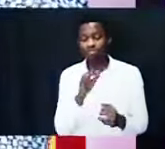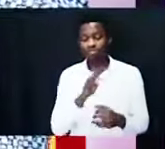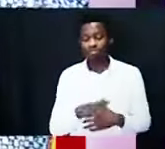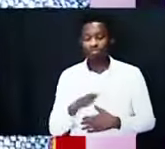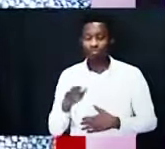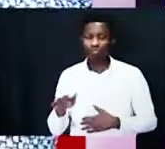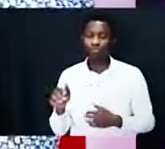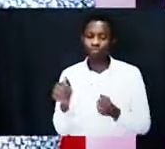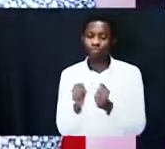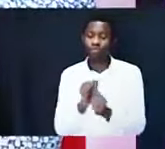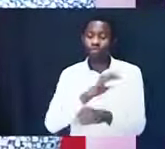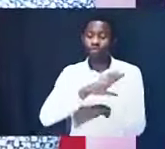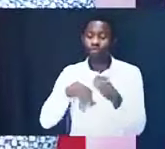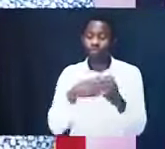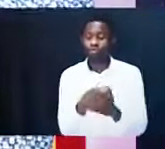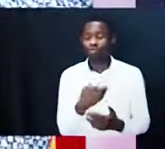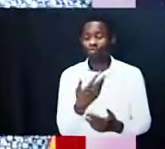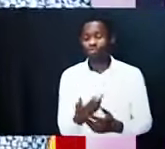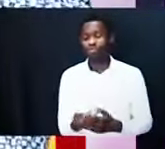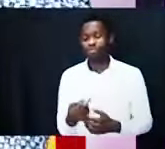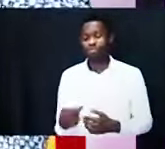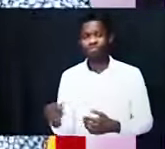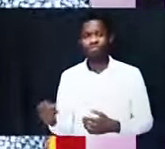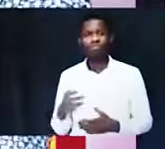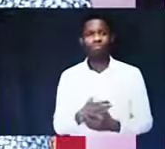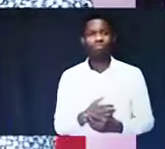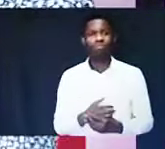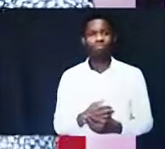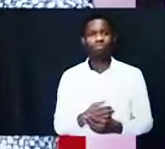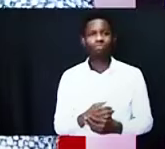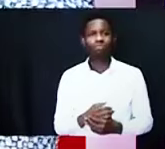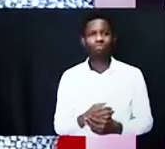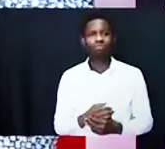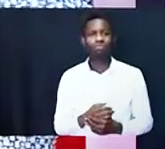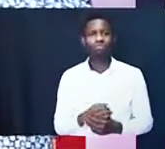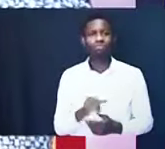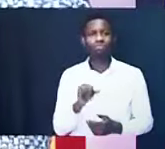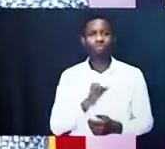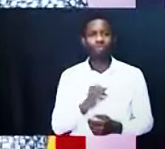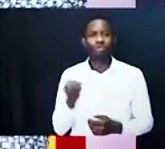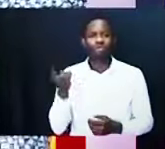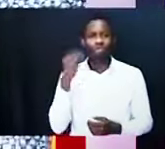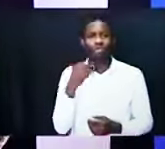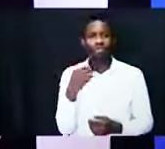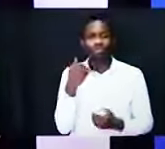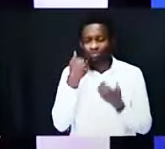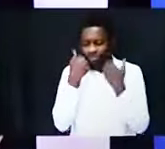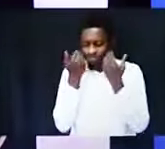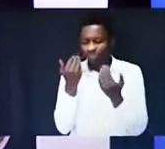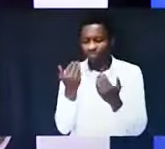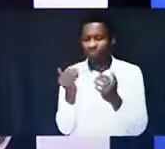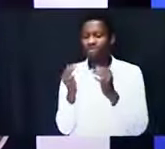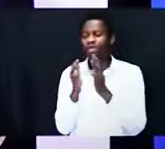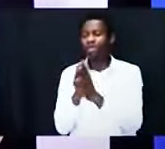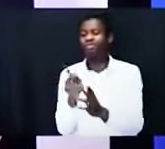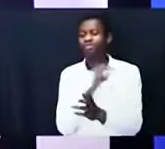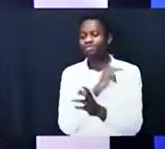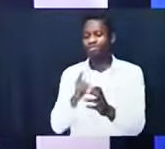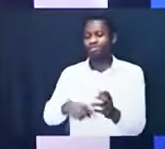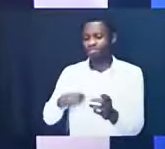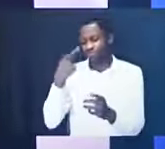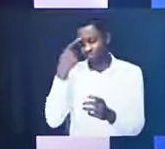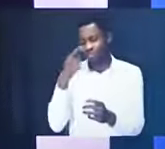our possessions. I was ashamed to ask the king for soldiers. Now